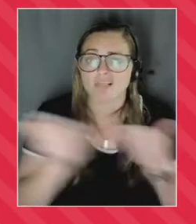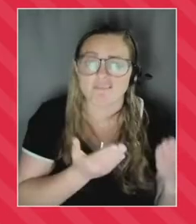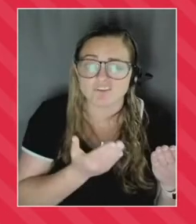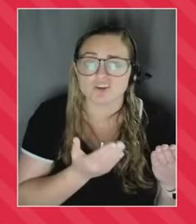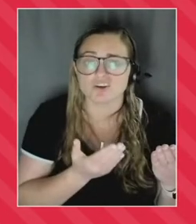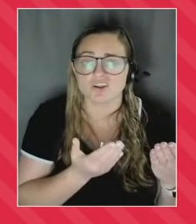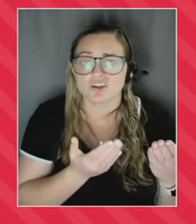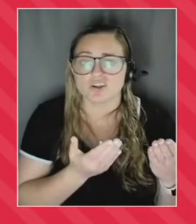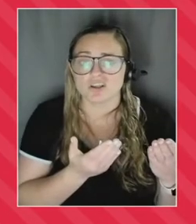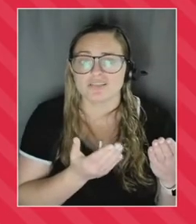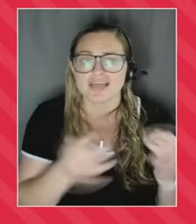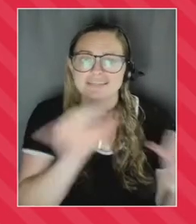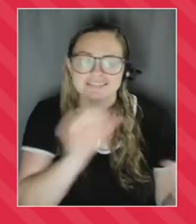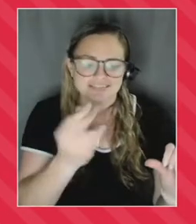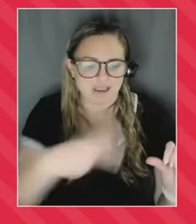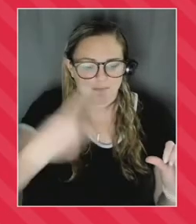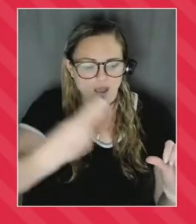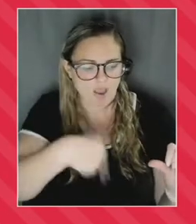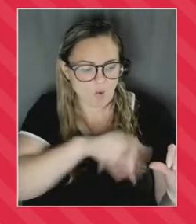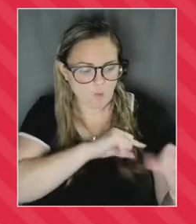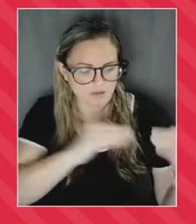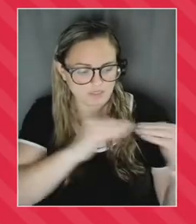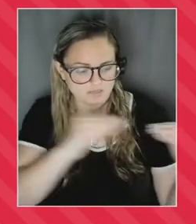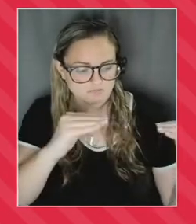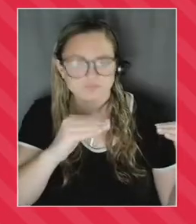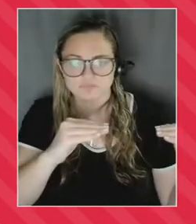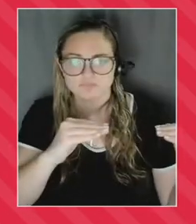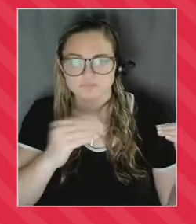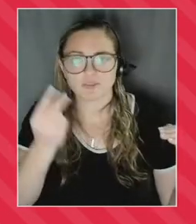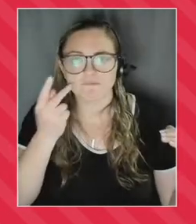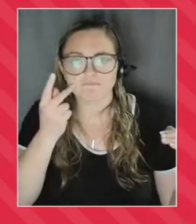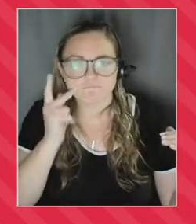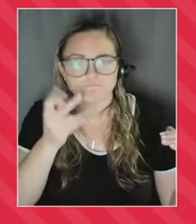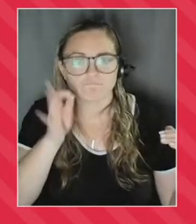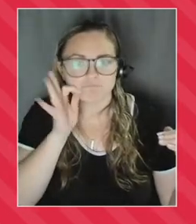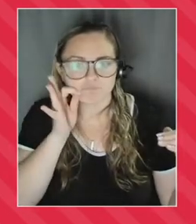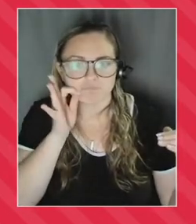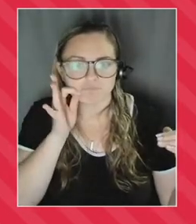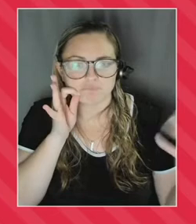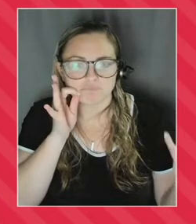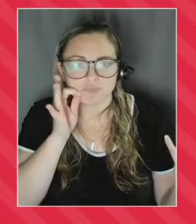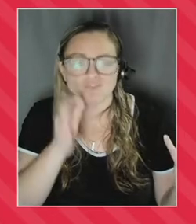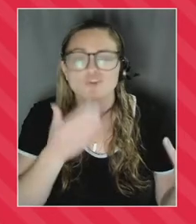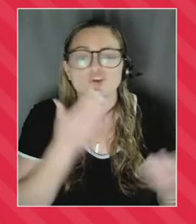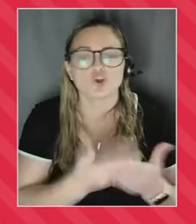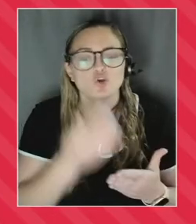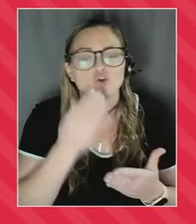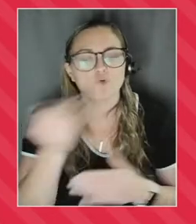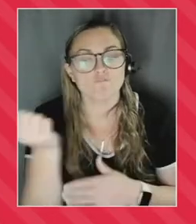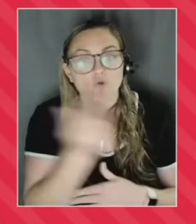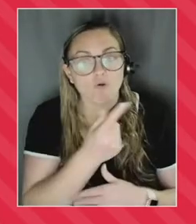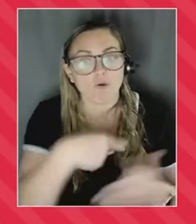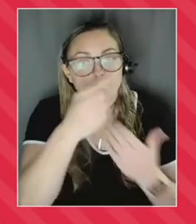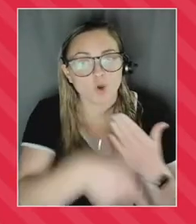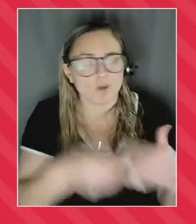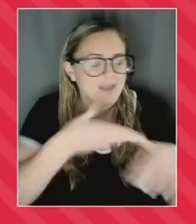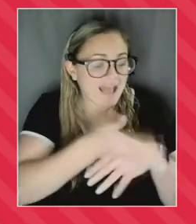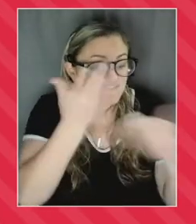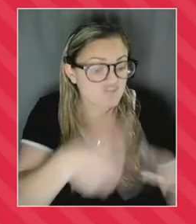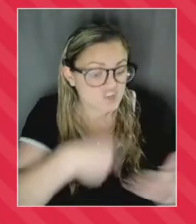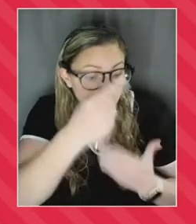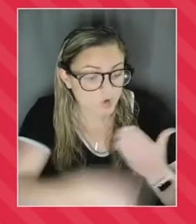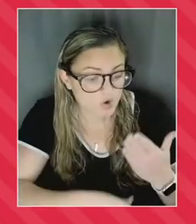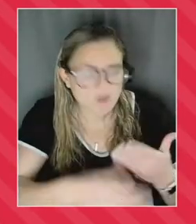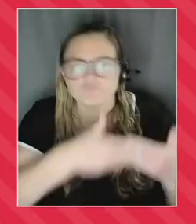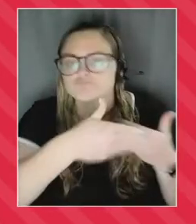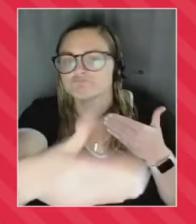is the same high quality level of produce through the Good Food for All program, but then they continue to have that access long after the program is ended.